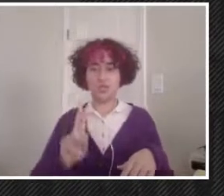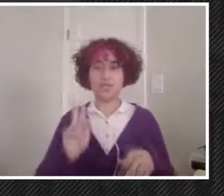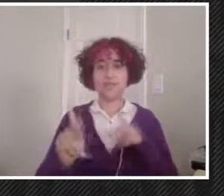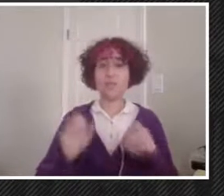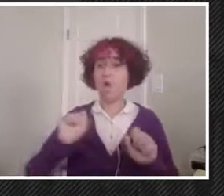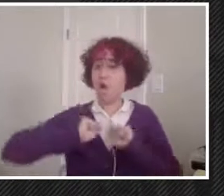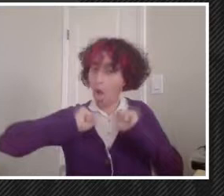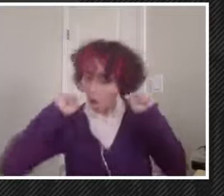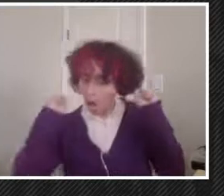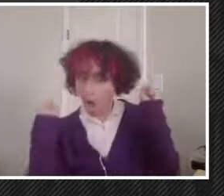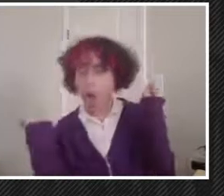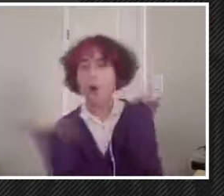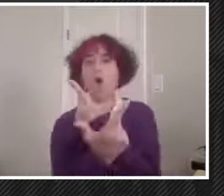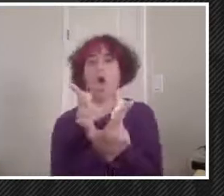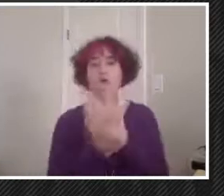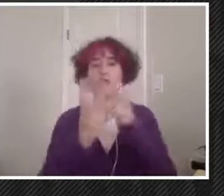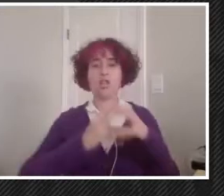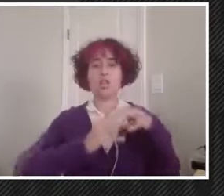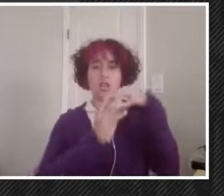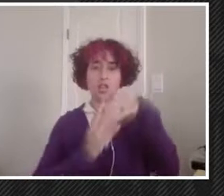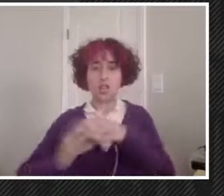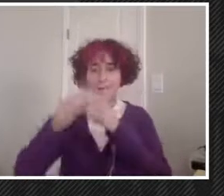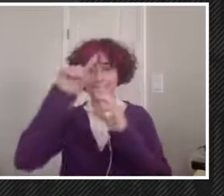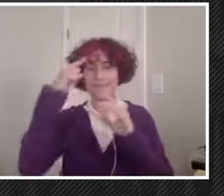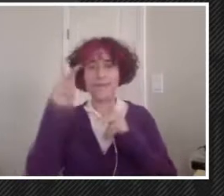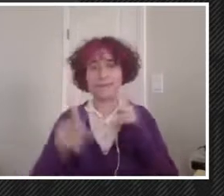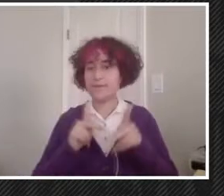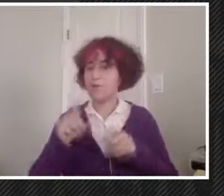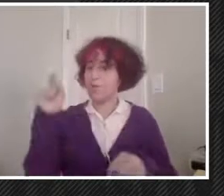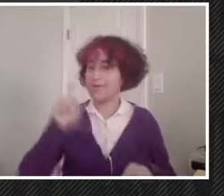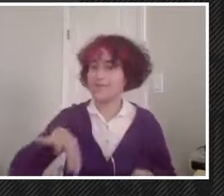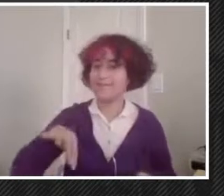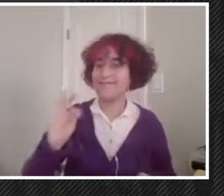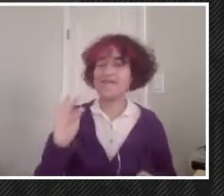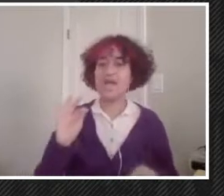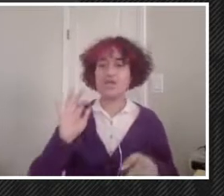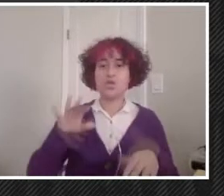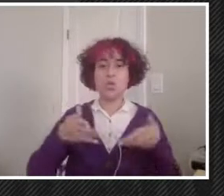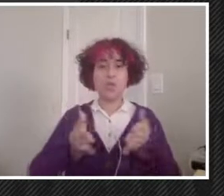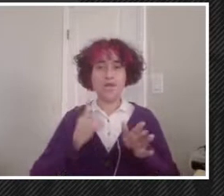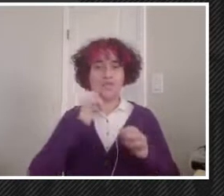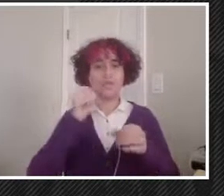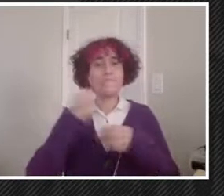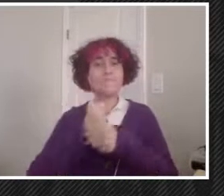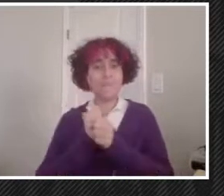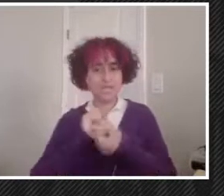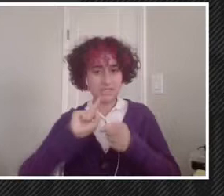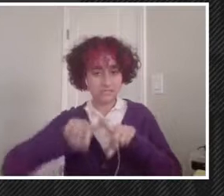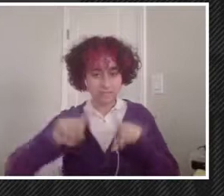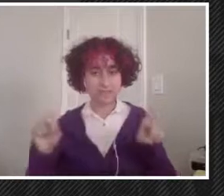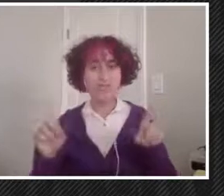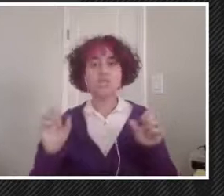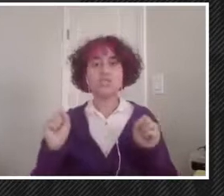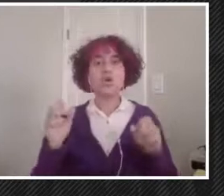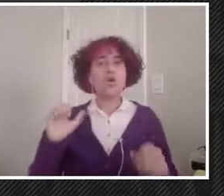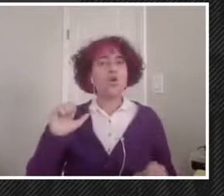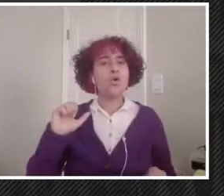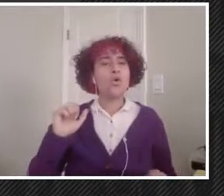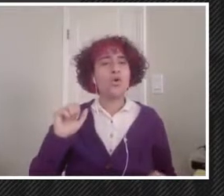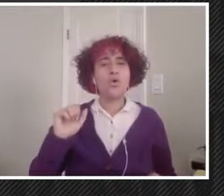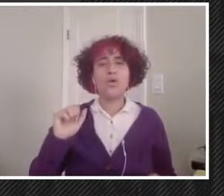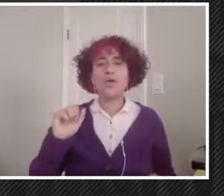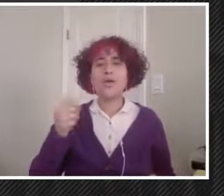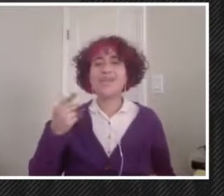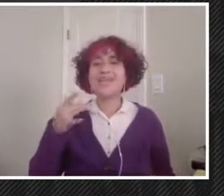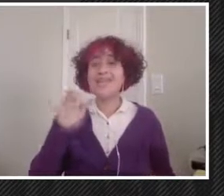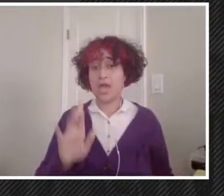all together, we need to figure out how we can actually make a difference. So Gary, why don't I go right back to you